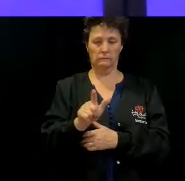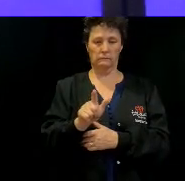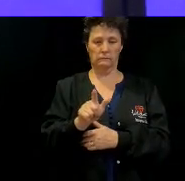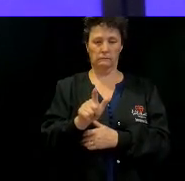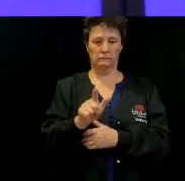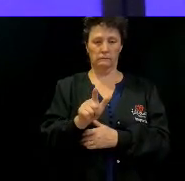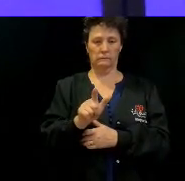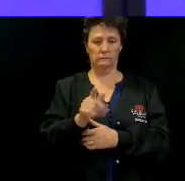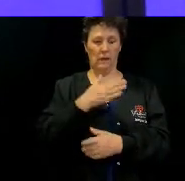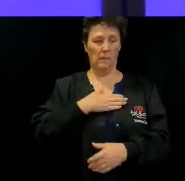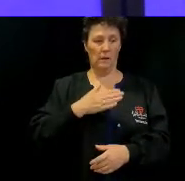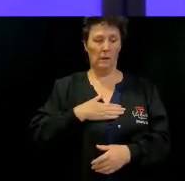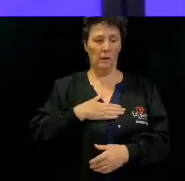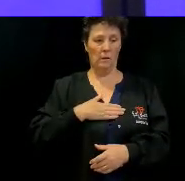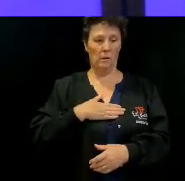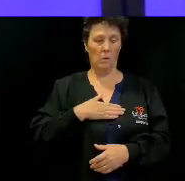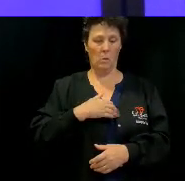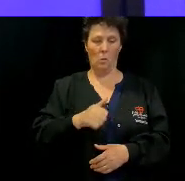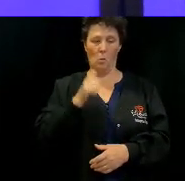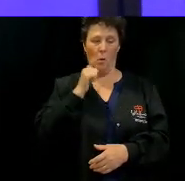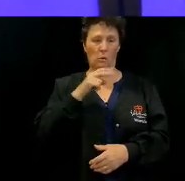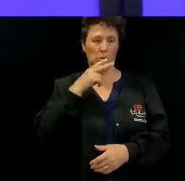His body won't see corruption.